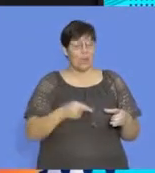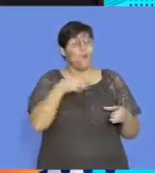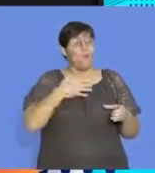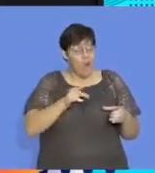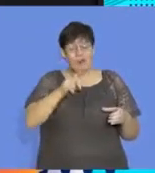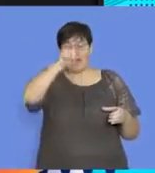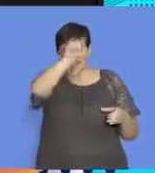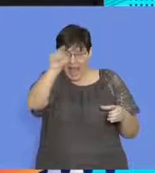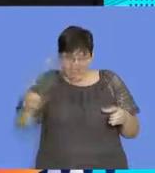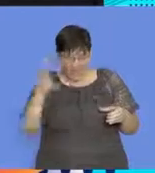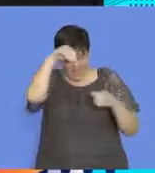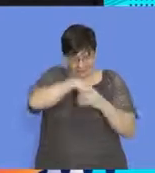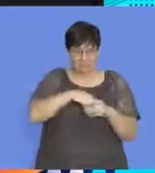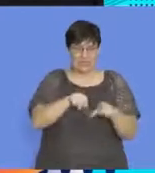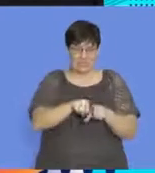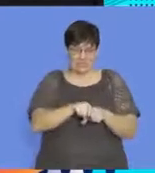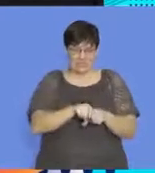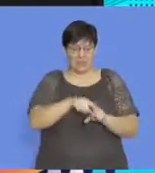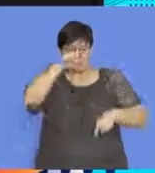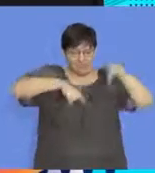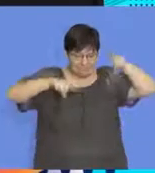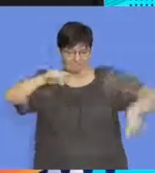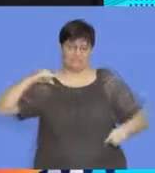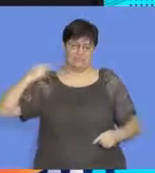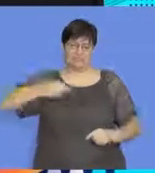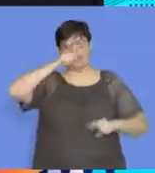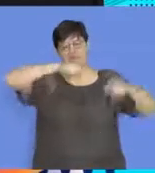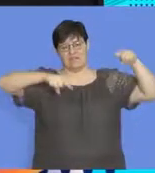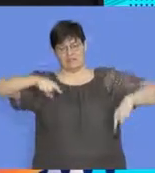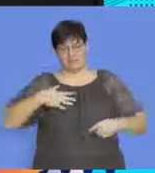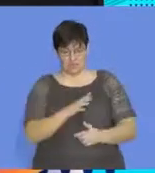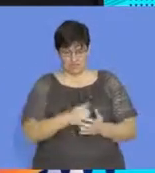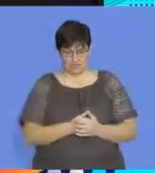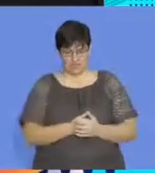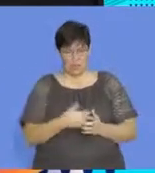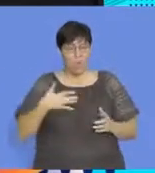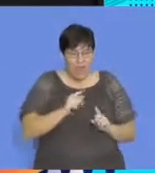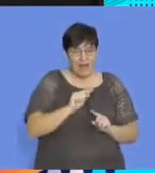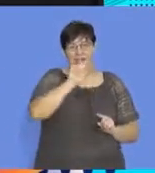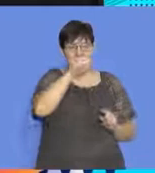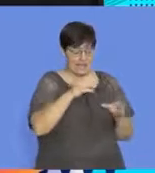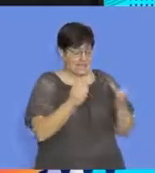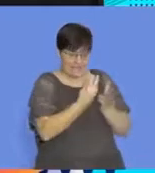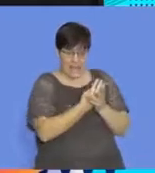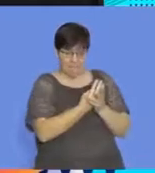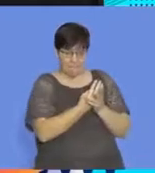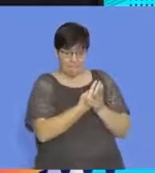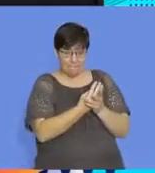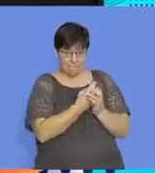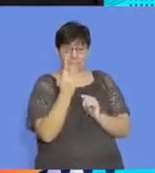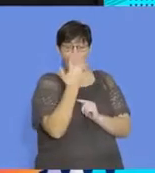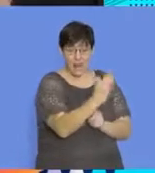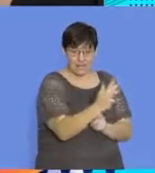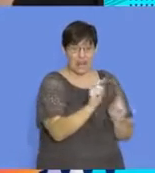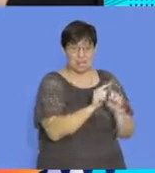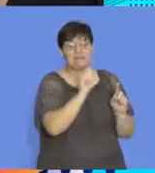Biodiversity, genetic diversity. Right, we want the genes of the same species of plant, but I want a different